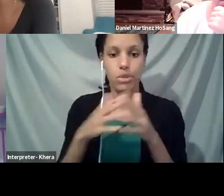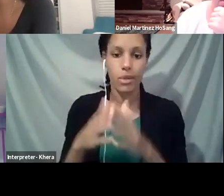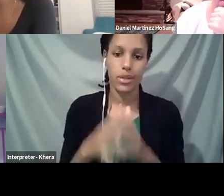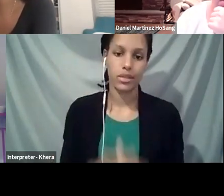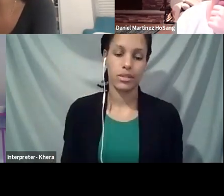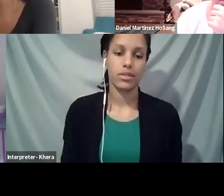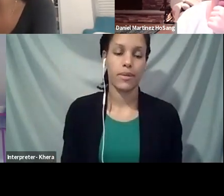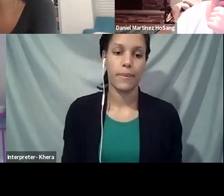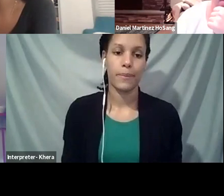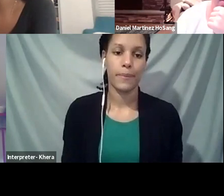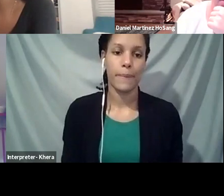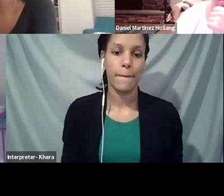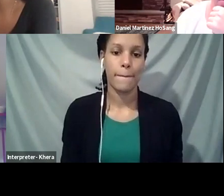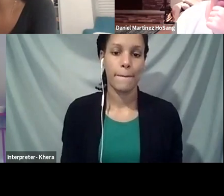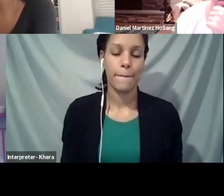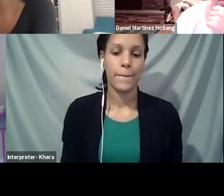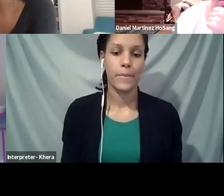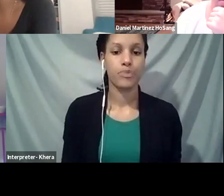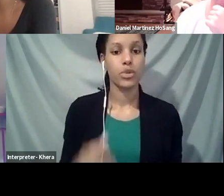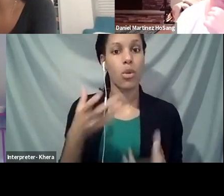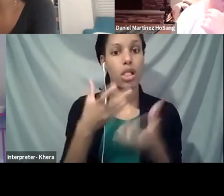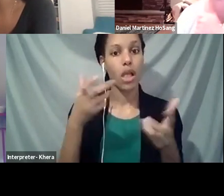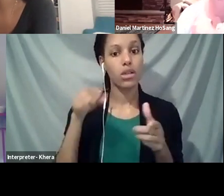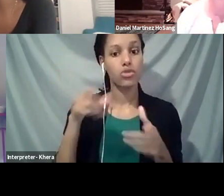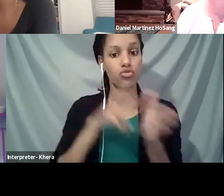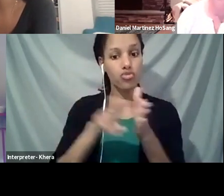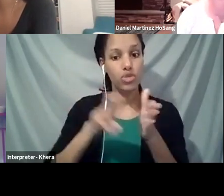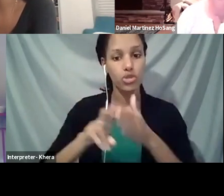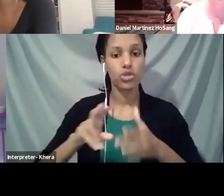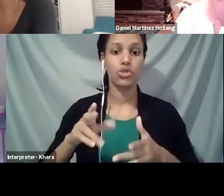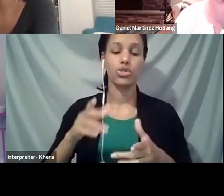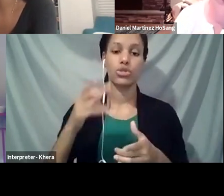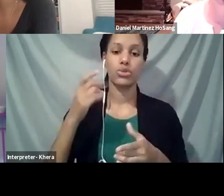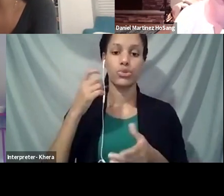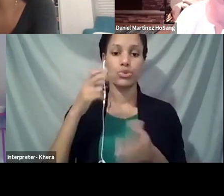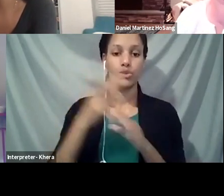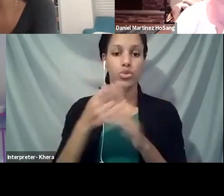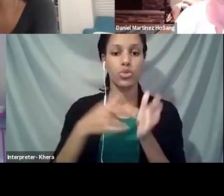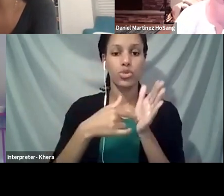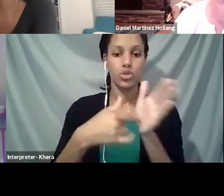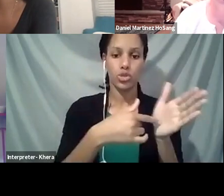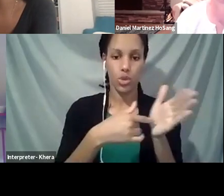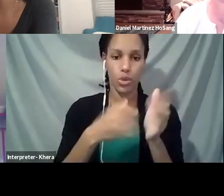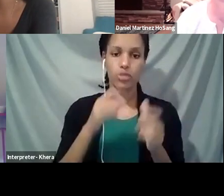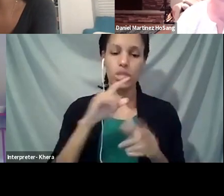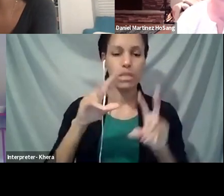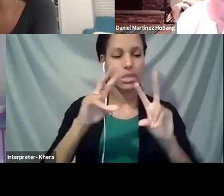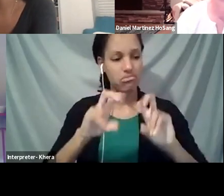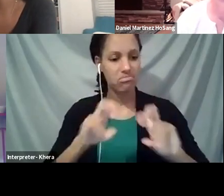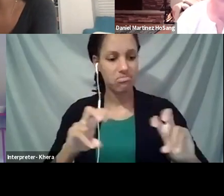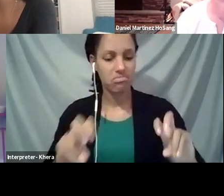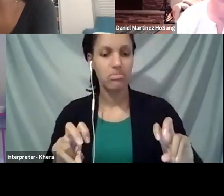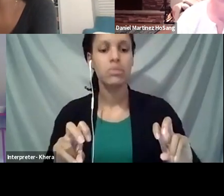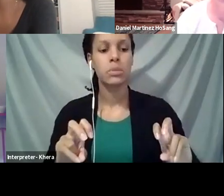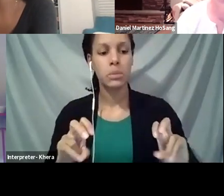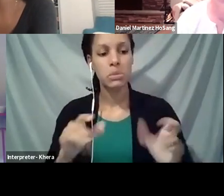What a lot of the research around merit-based language, though, has shown is that it's been critiqued by scholars, by some scholars,